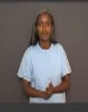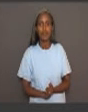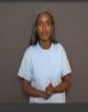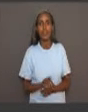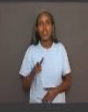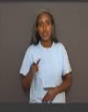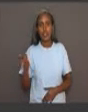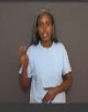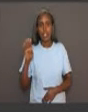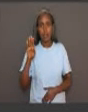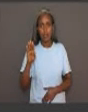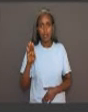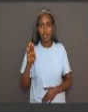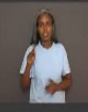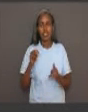1.